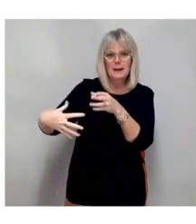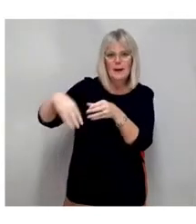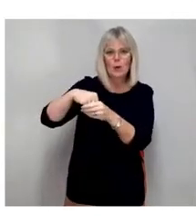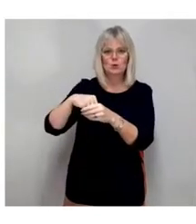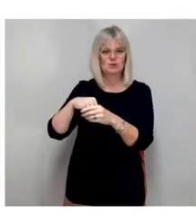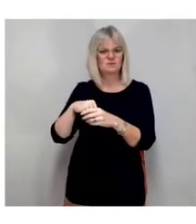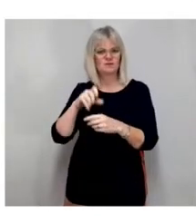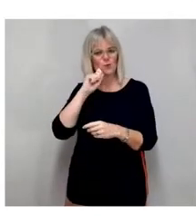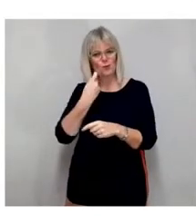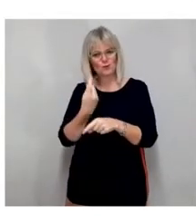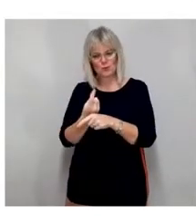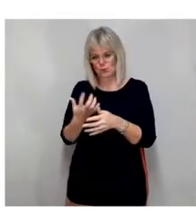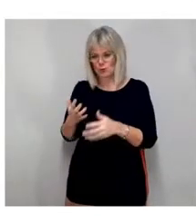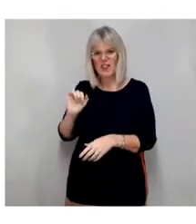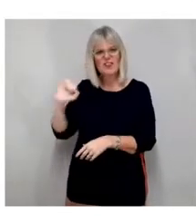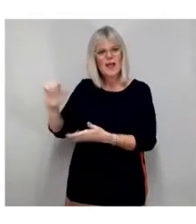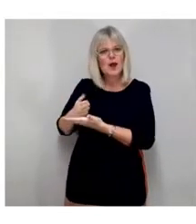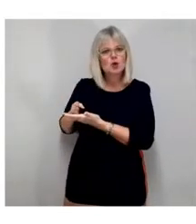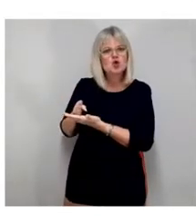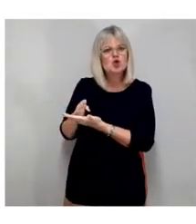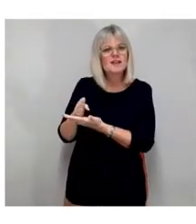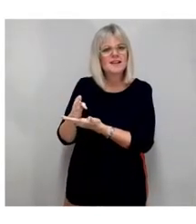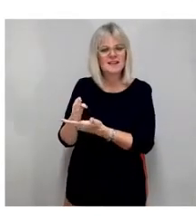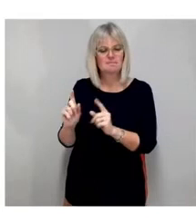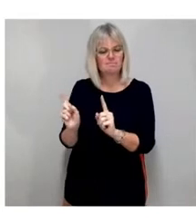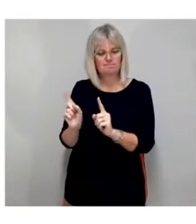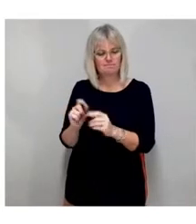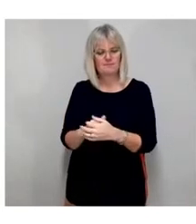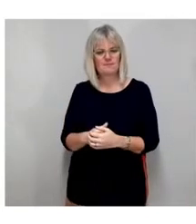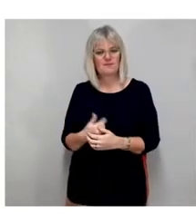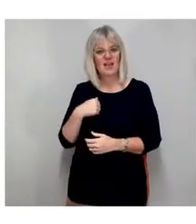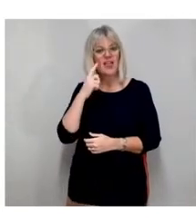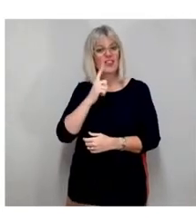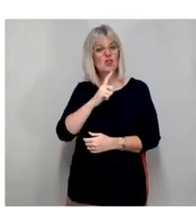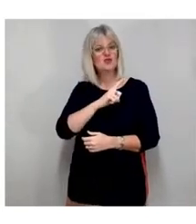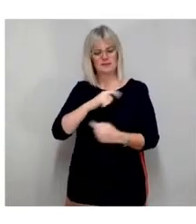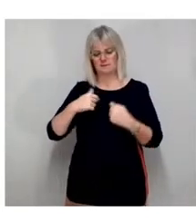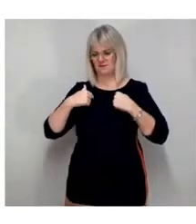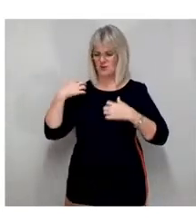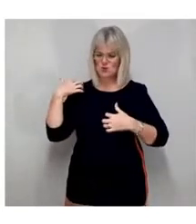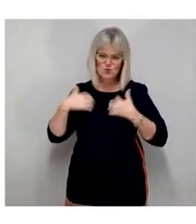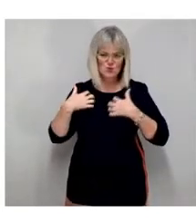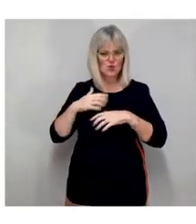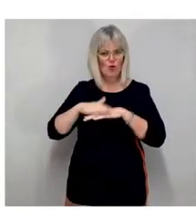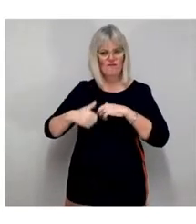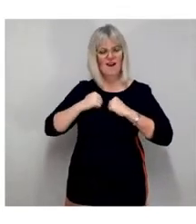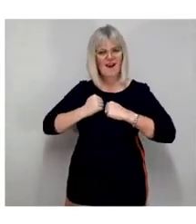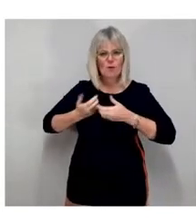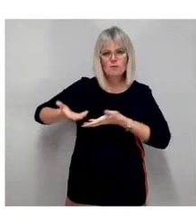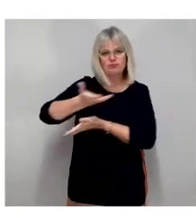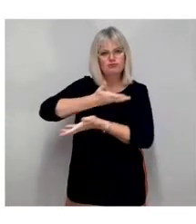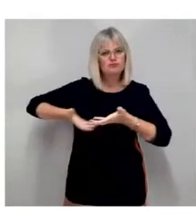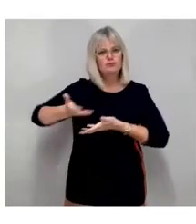accessibility. And I think the reason I'm so excited about the conversation that we're going to have today is just when I think about